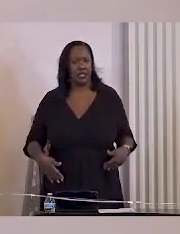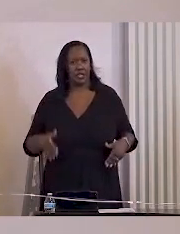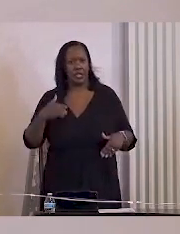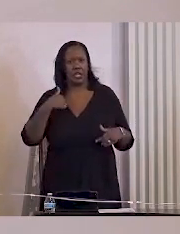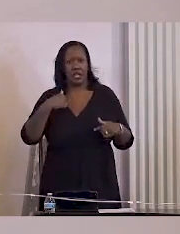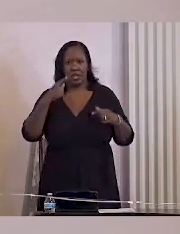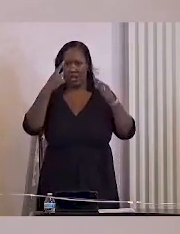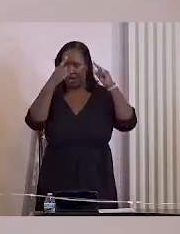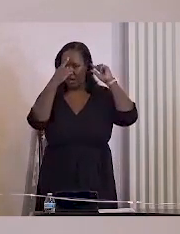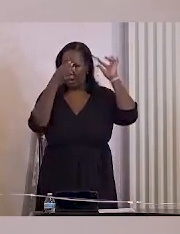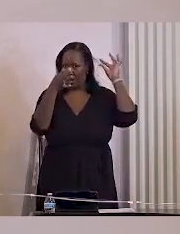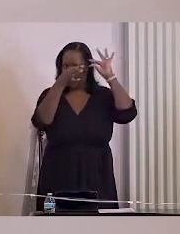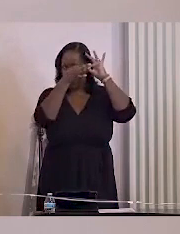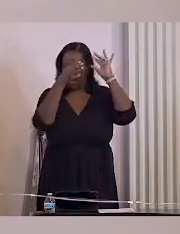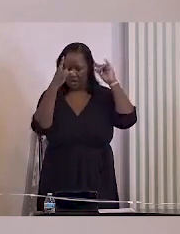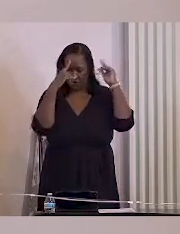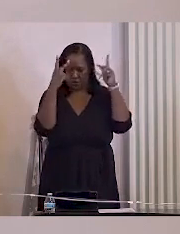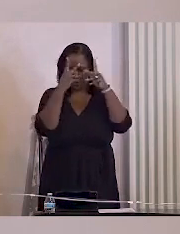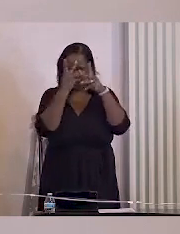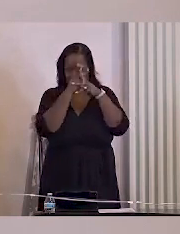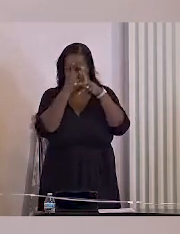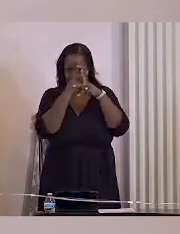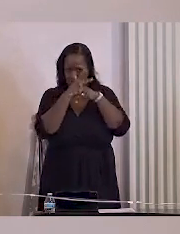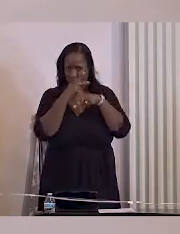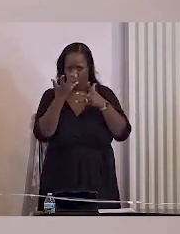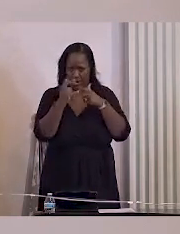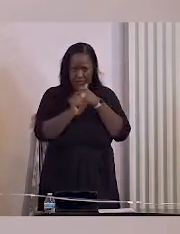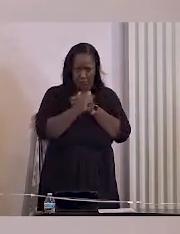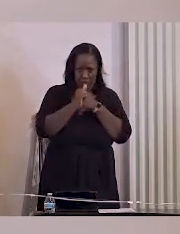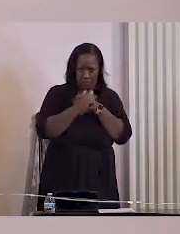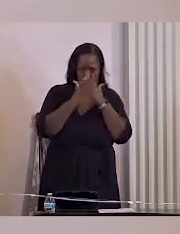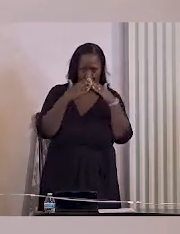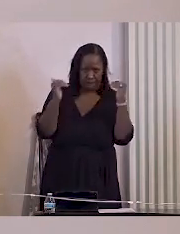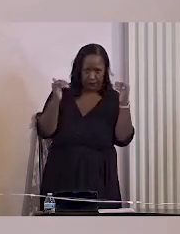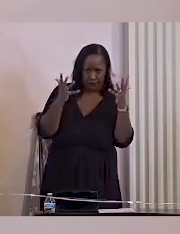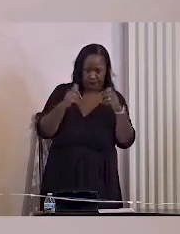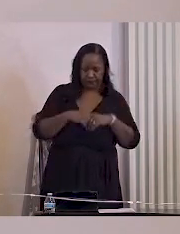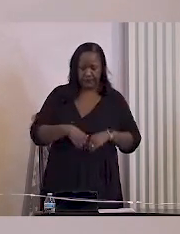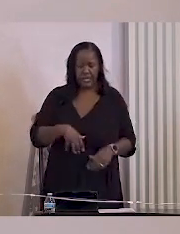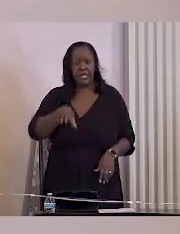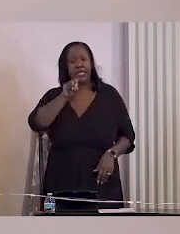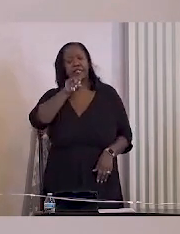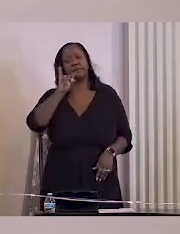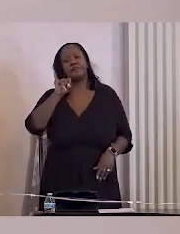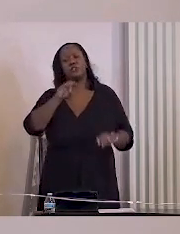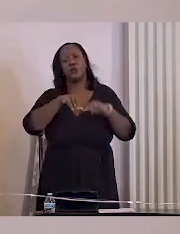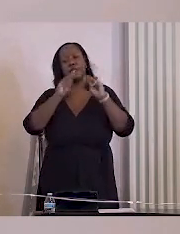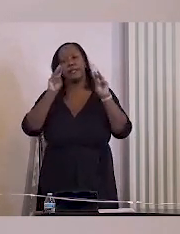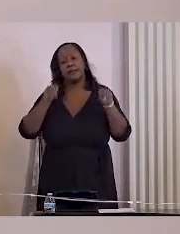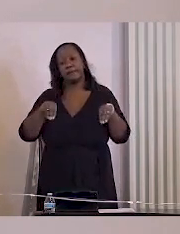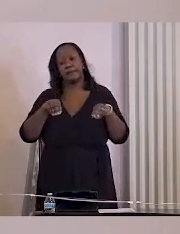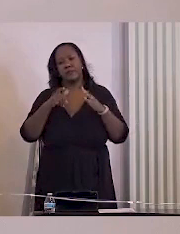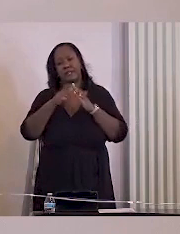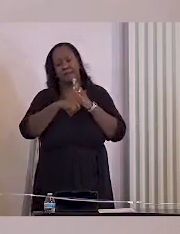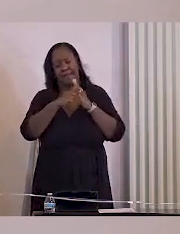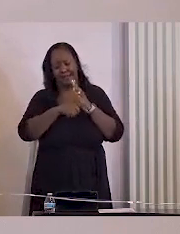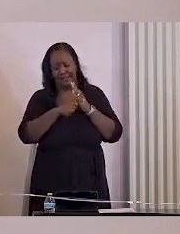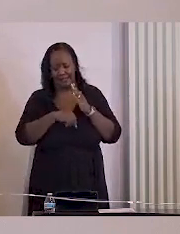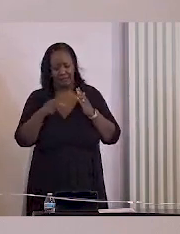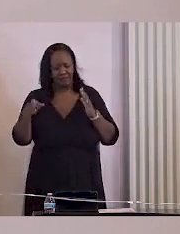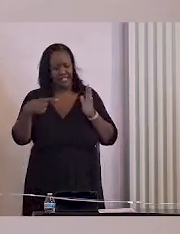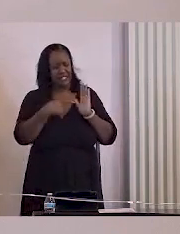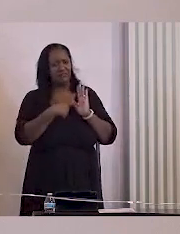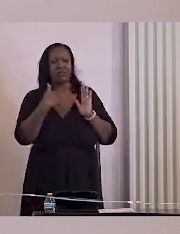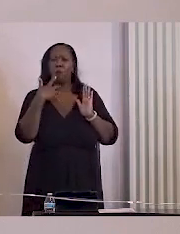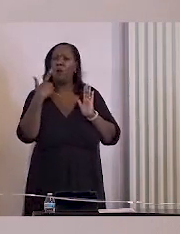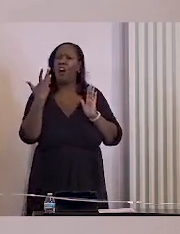our hippocampus sort out the threat level. In the Smithsonian Magazine, an article entitled "What Happens in the Brain When We